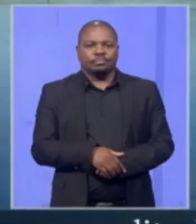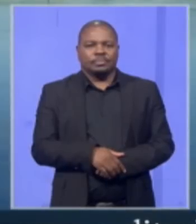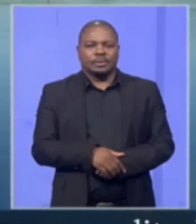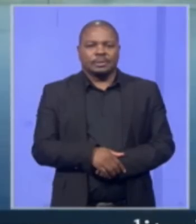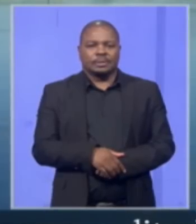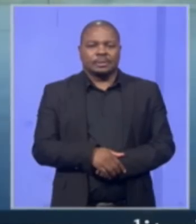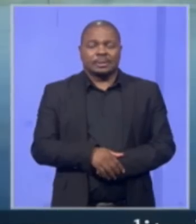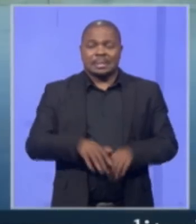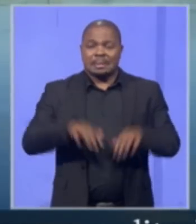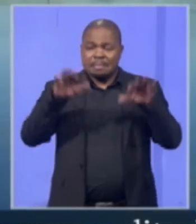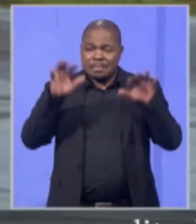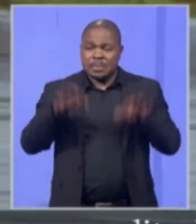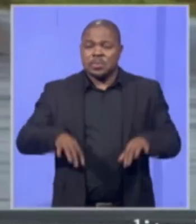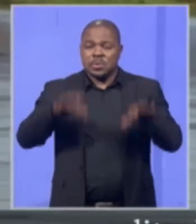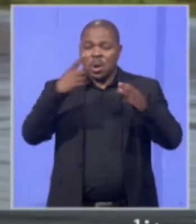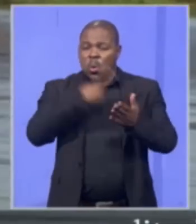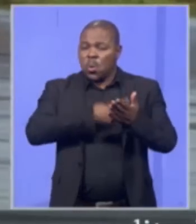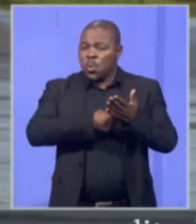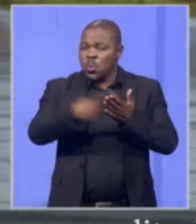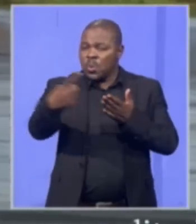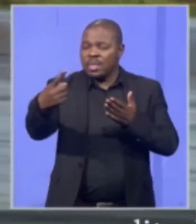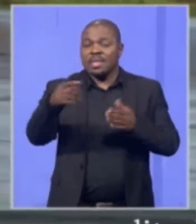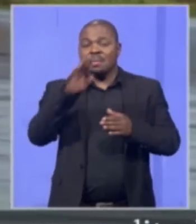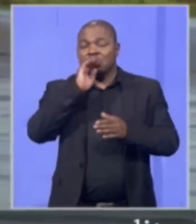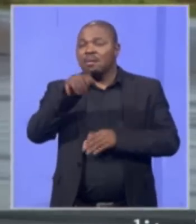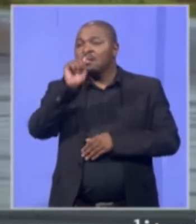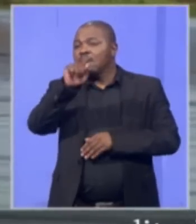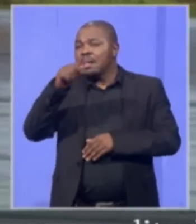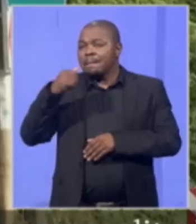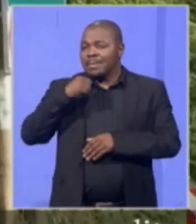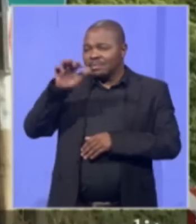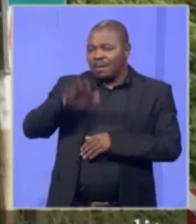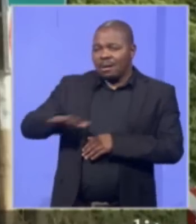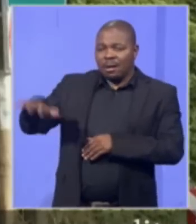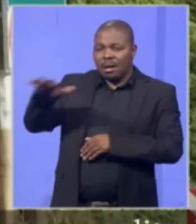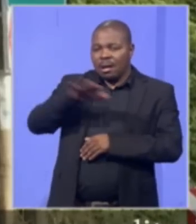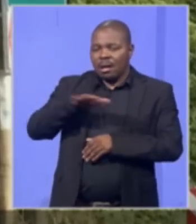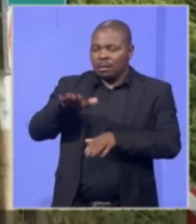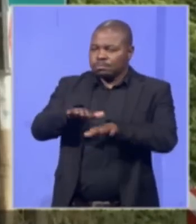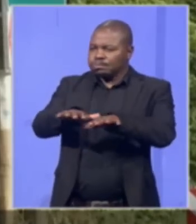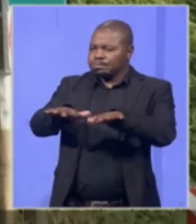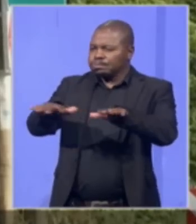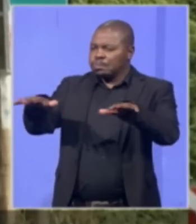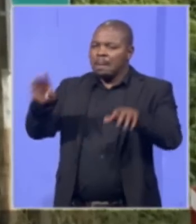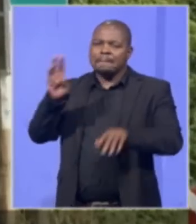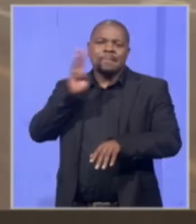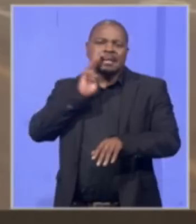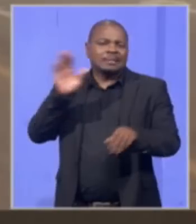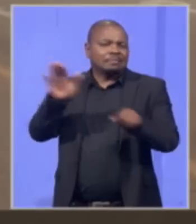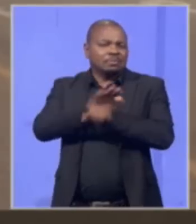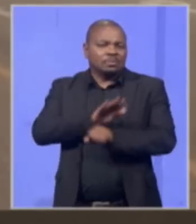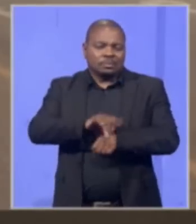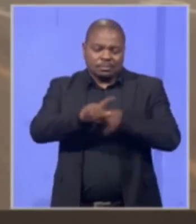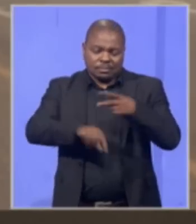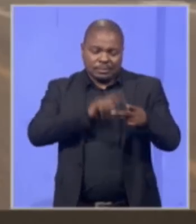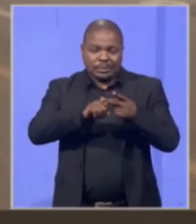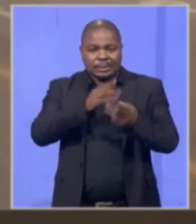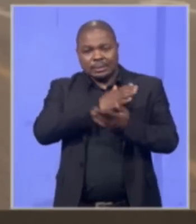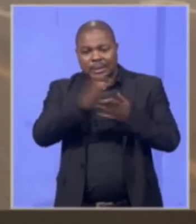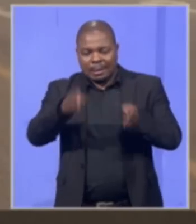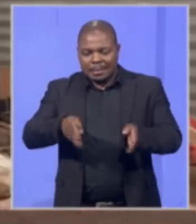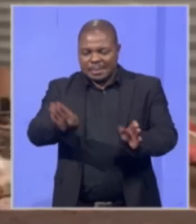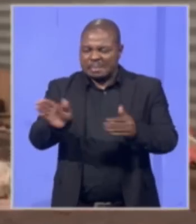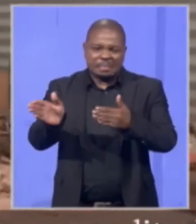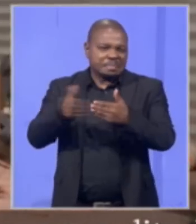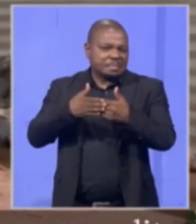Dipula tsa tekano ya beke yotlhe di tlogetse mafelo a le mantsi a masepala e le bophadiphadi fela ka metsi mme le ditsela dingwe di